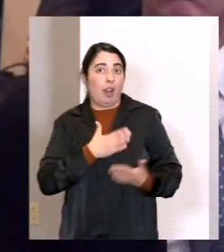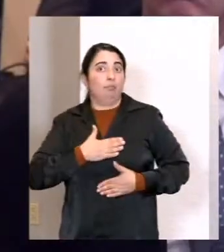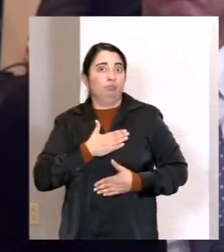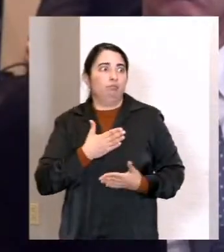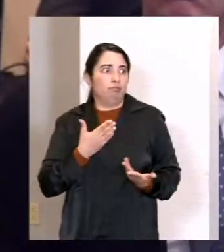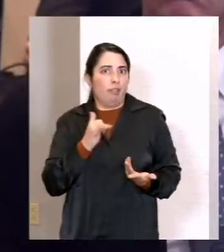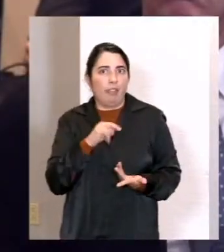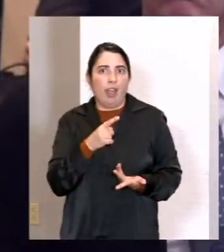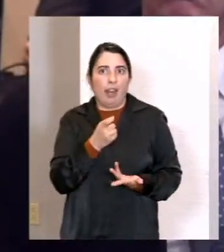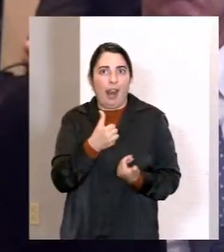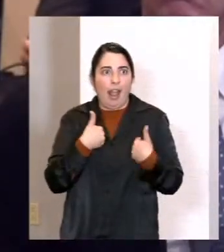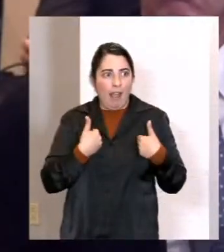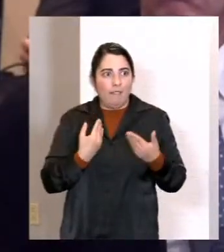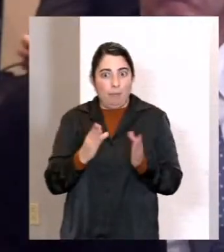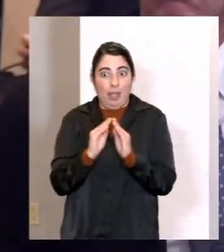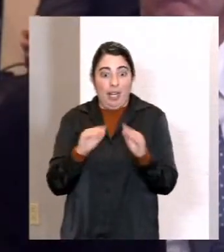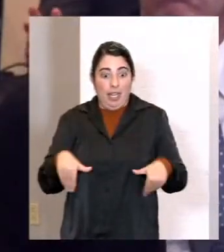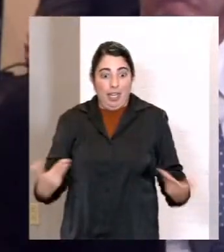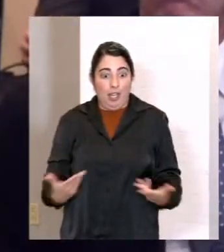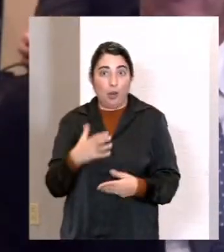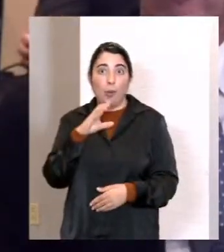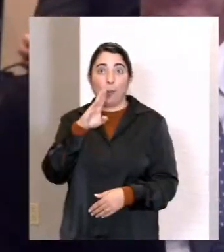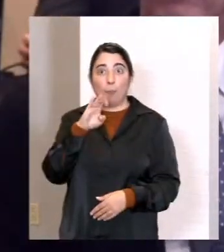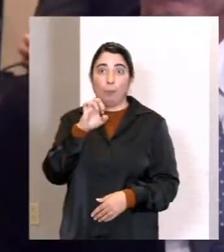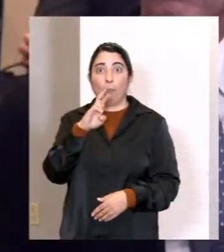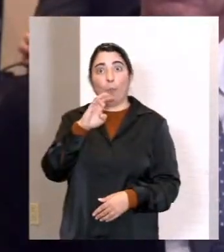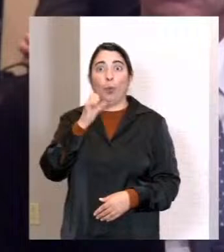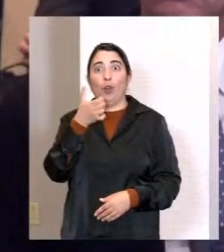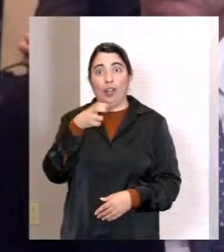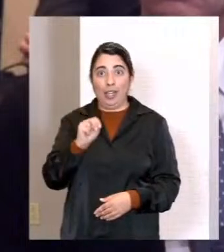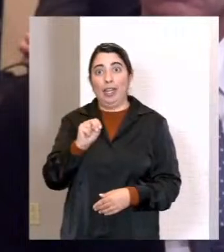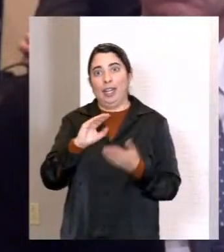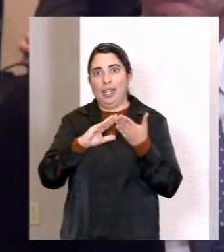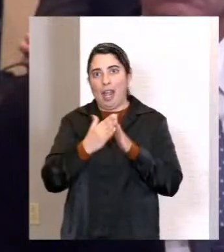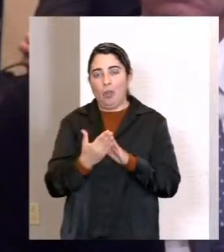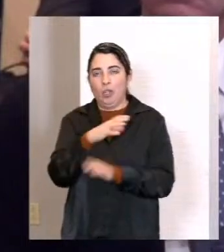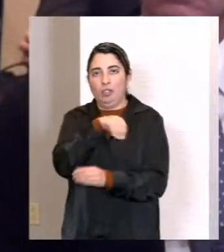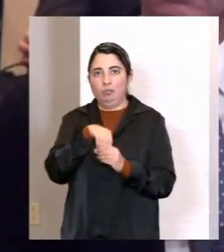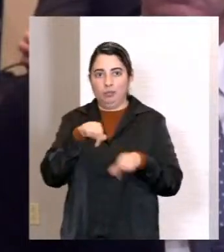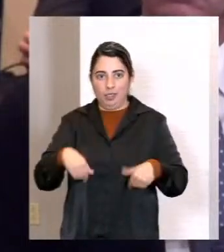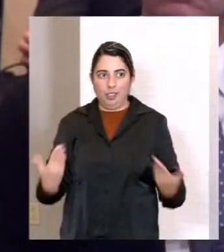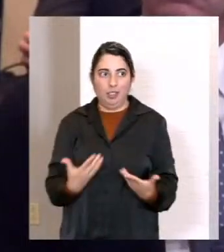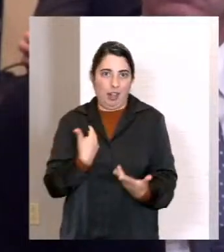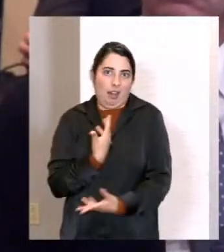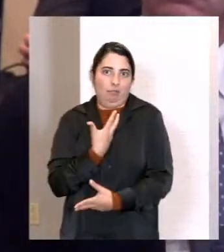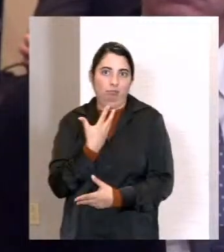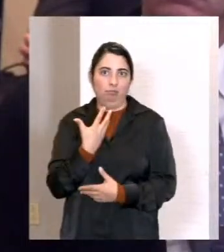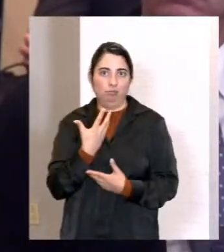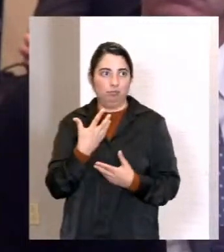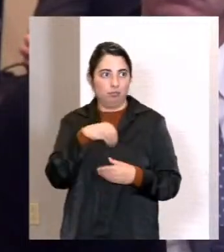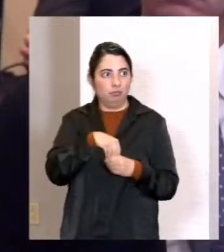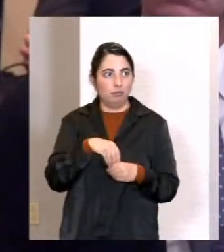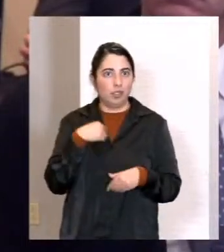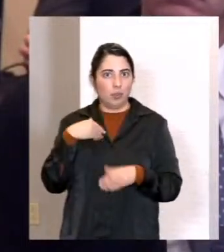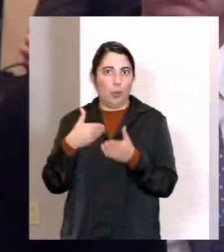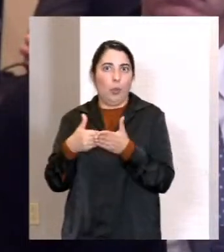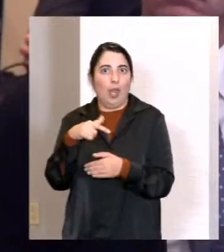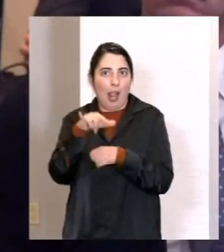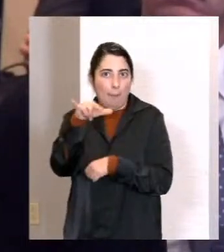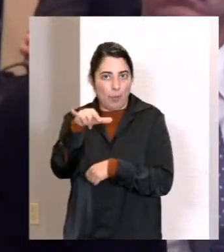to put a hearing here in Bergen County, right near the airport.